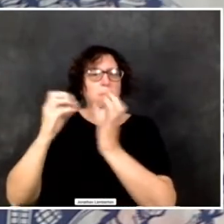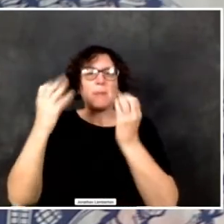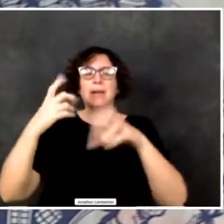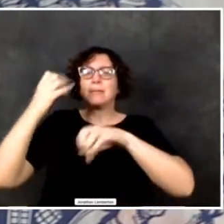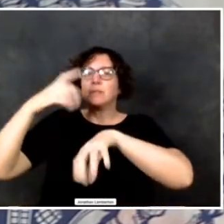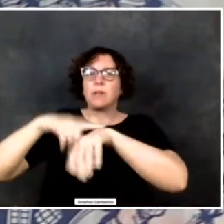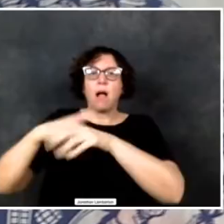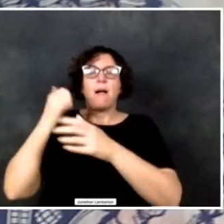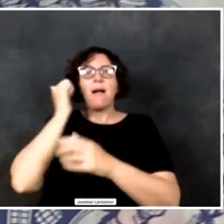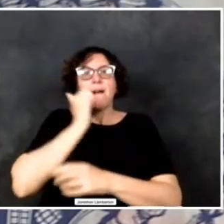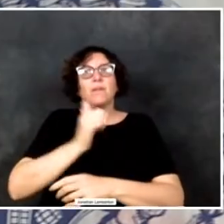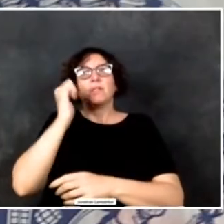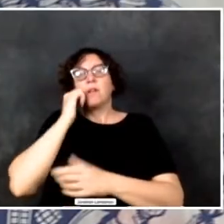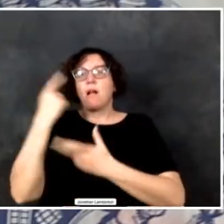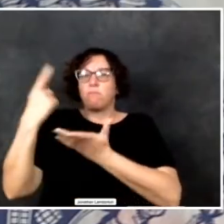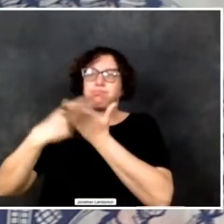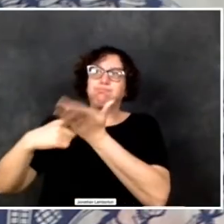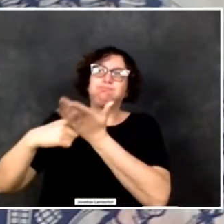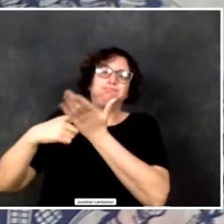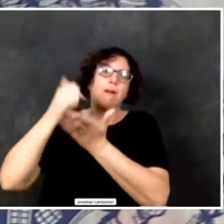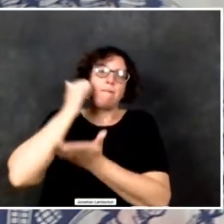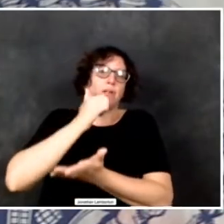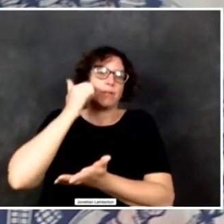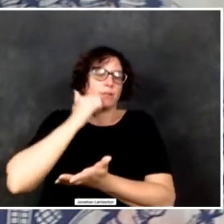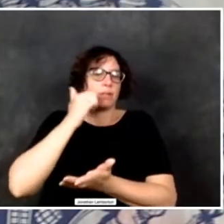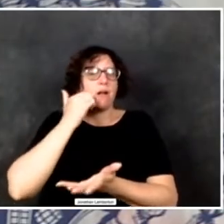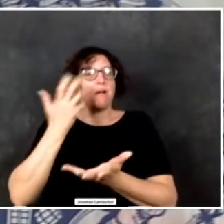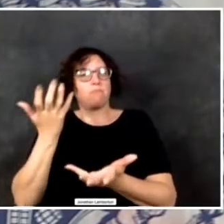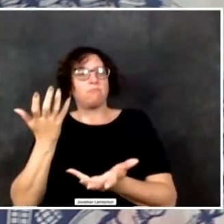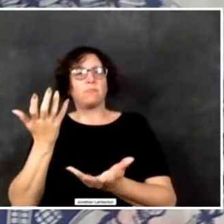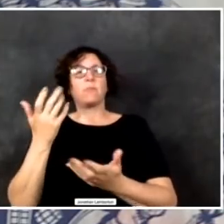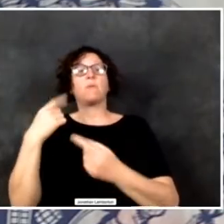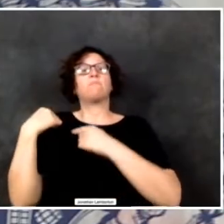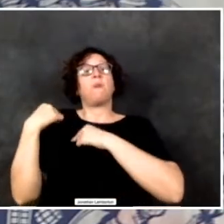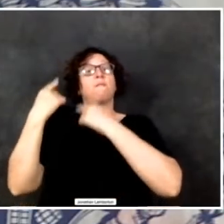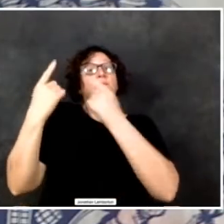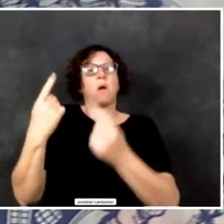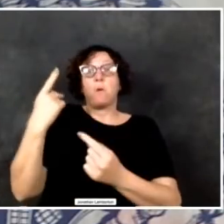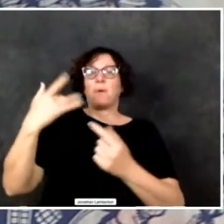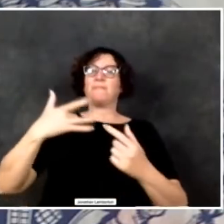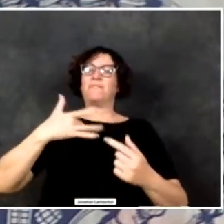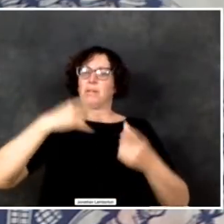I think there's been a lot of agreement on the direction that we've had to take.